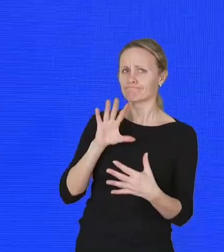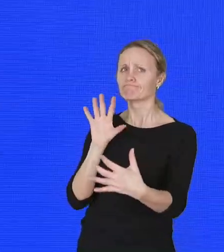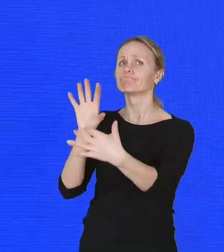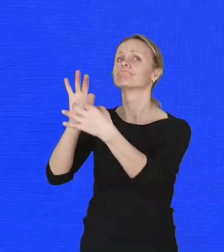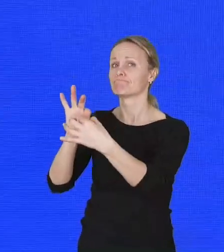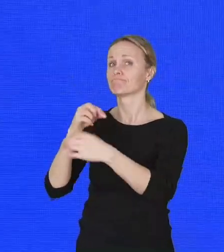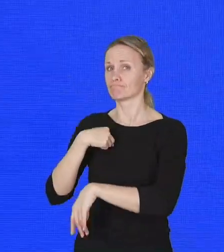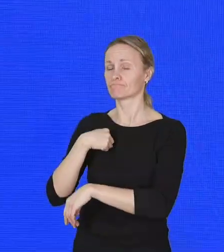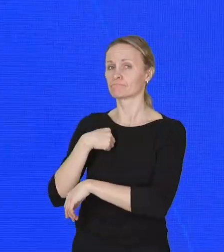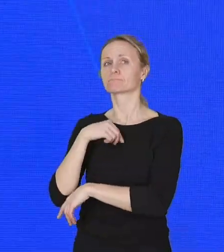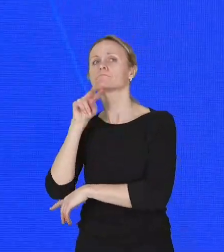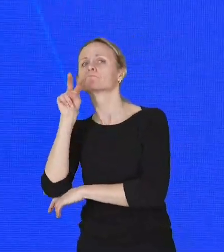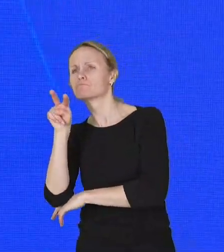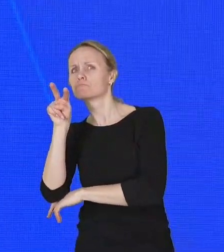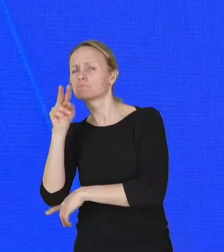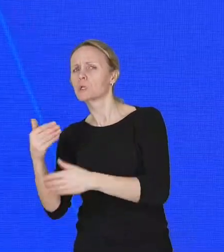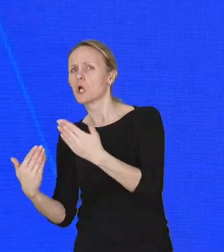technology,